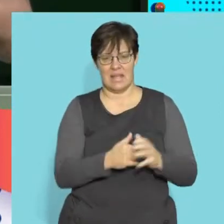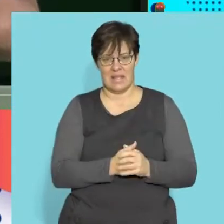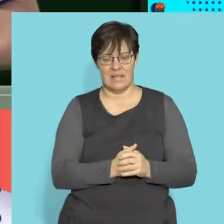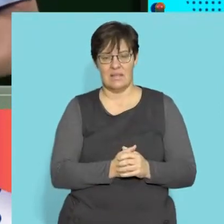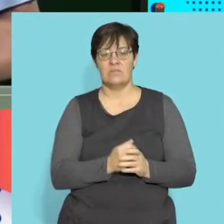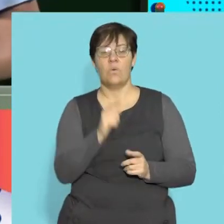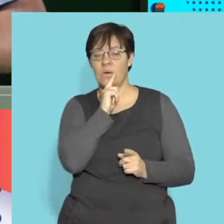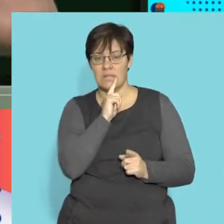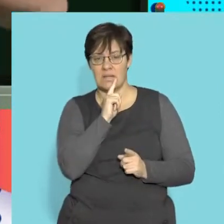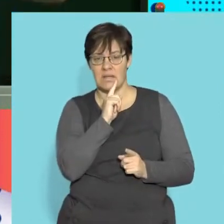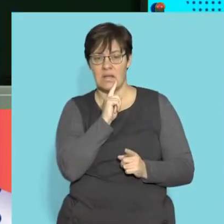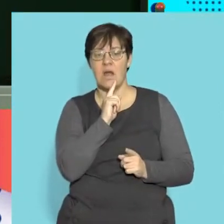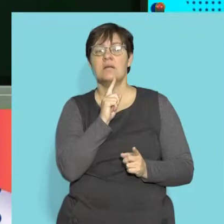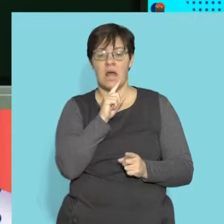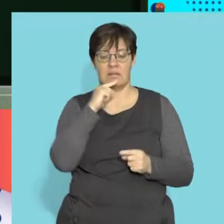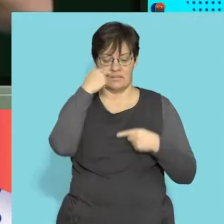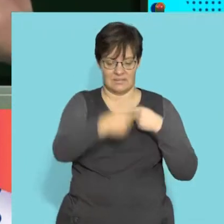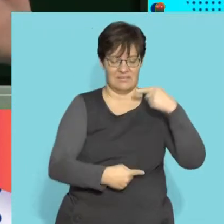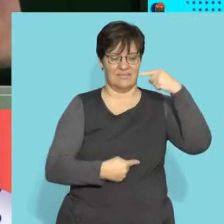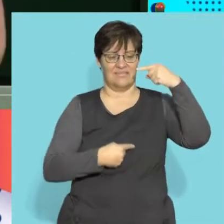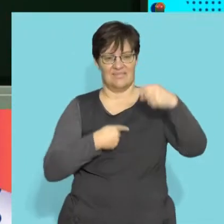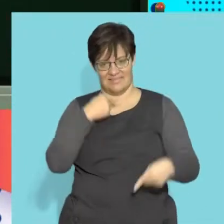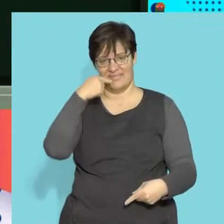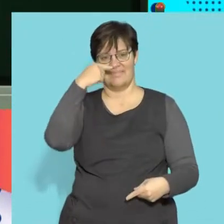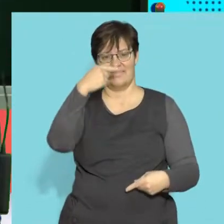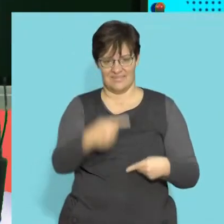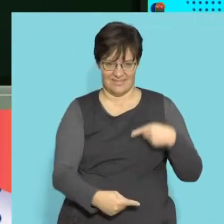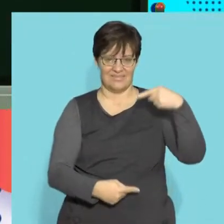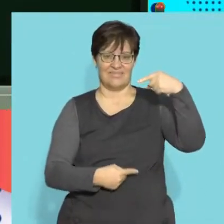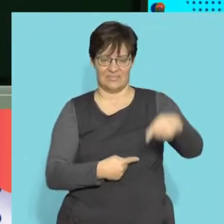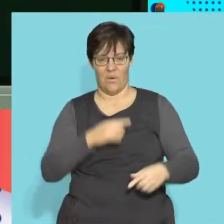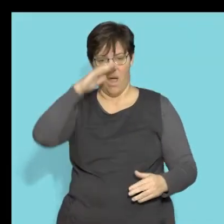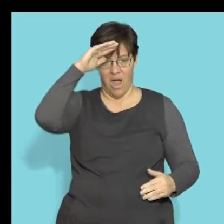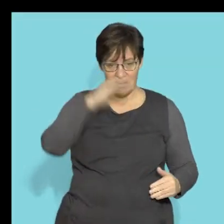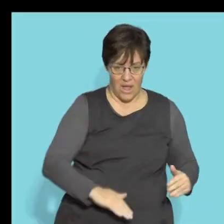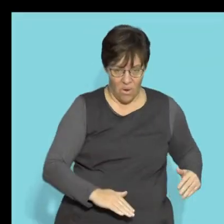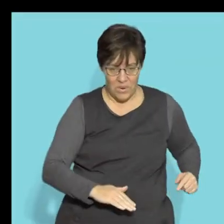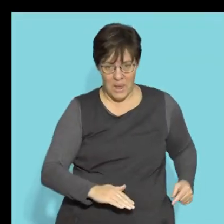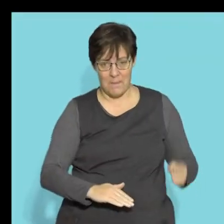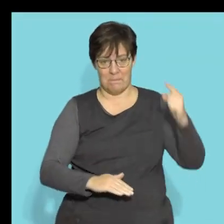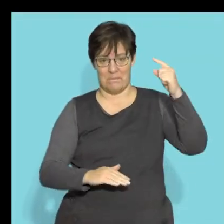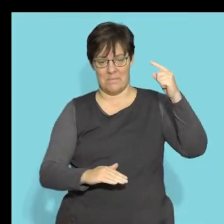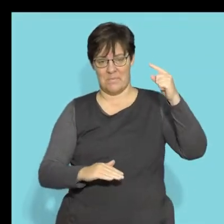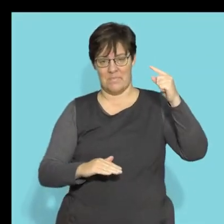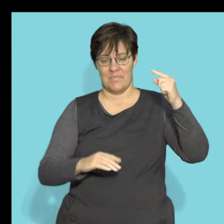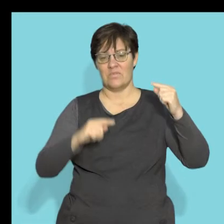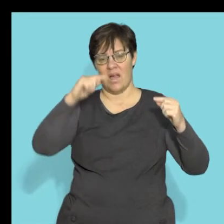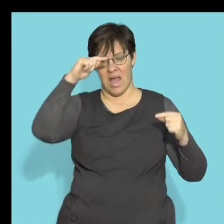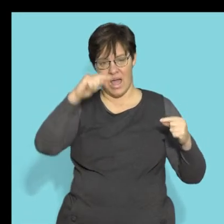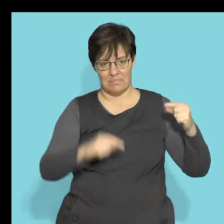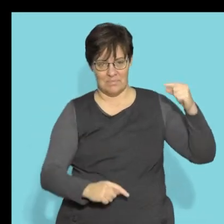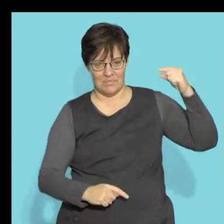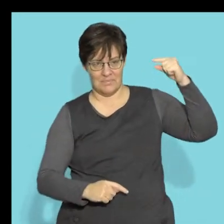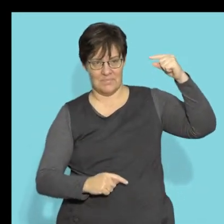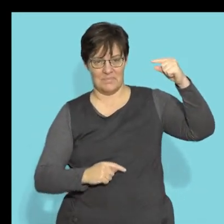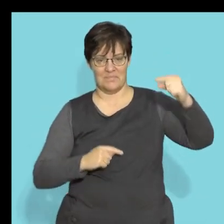thing. So what happens is they start to rotate. And so our next picture that we're going to get is the picture